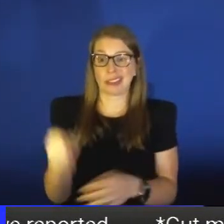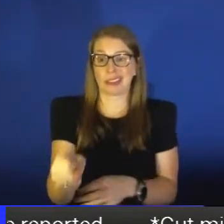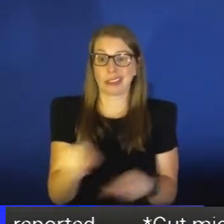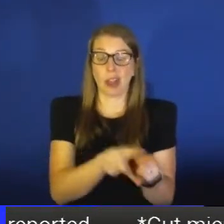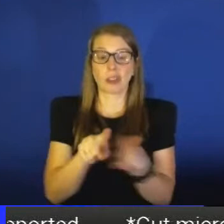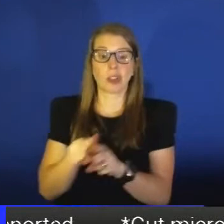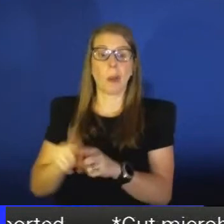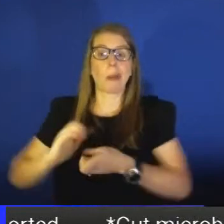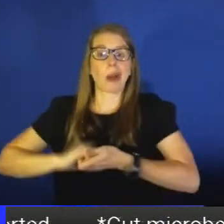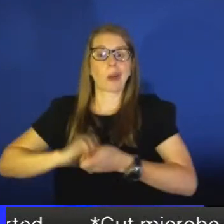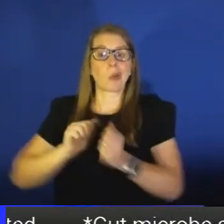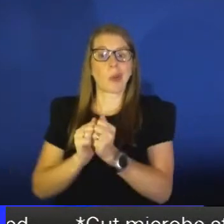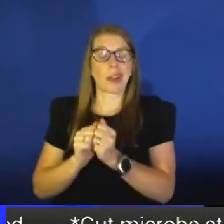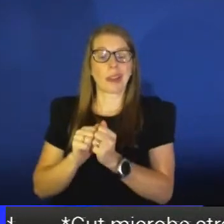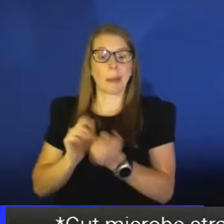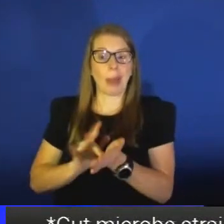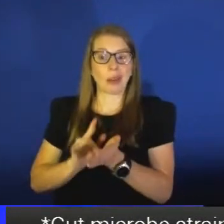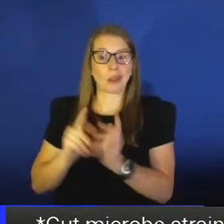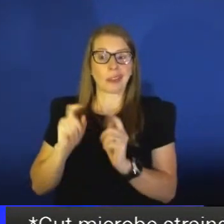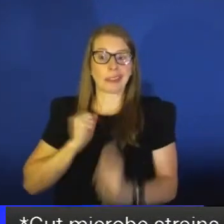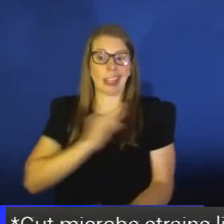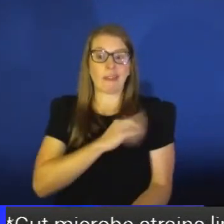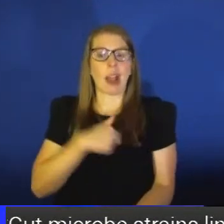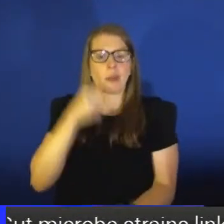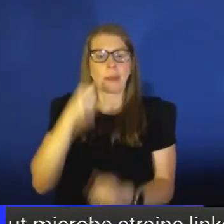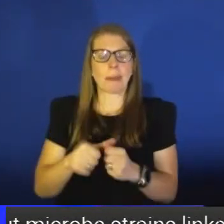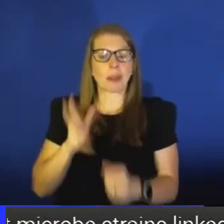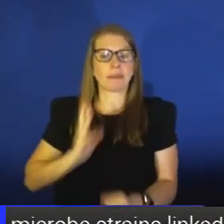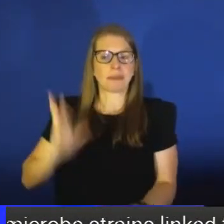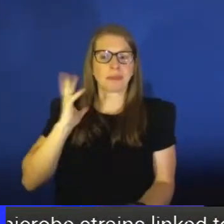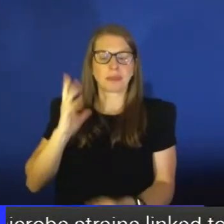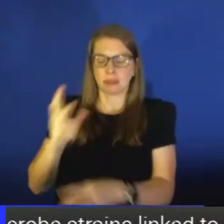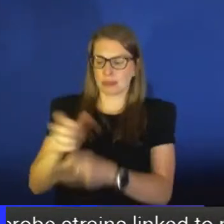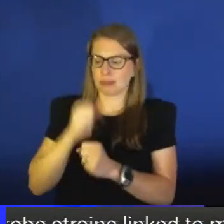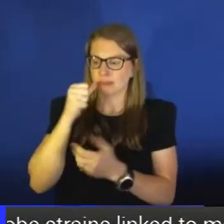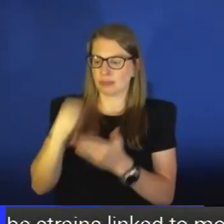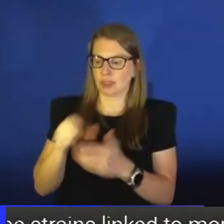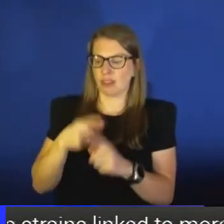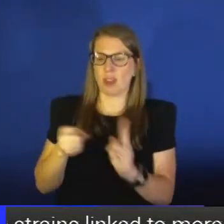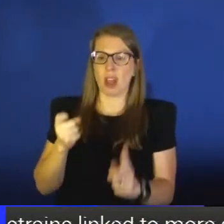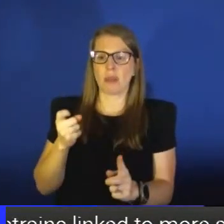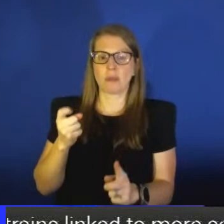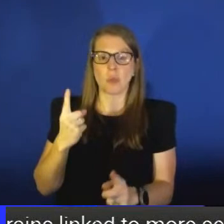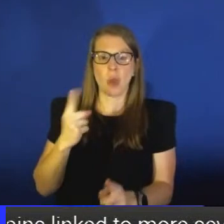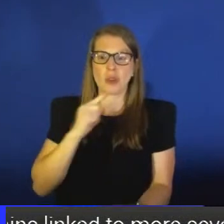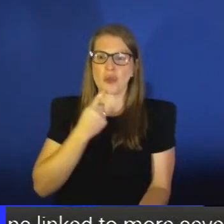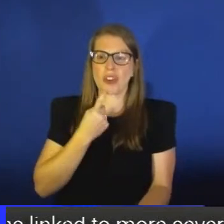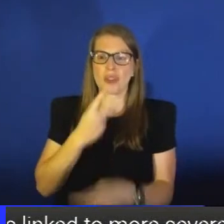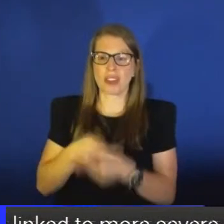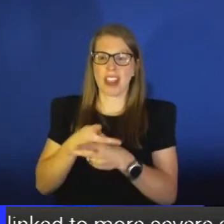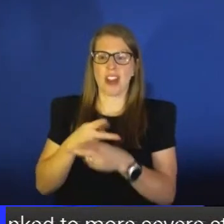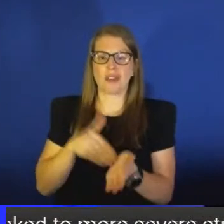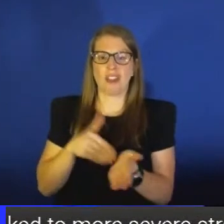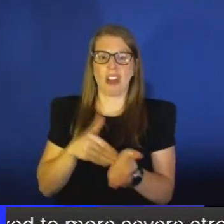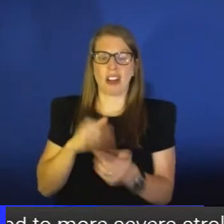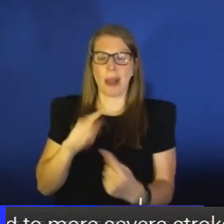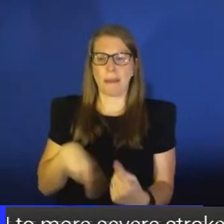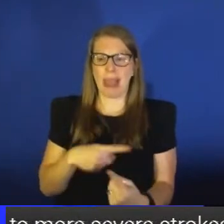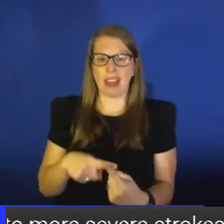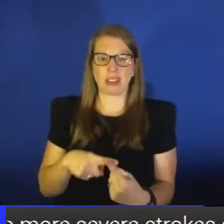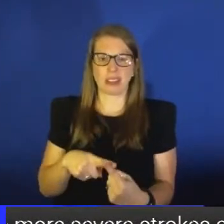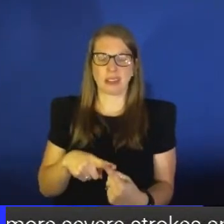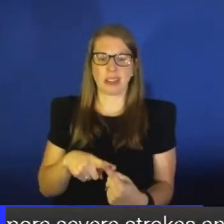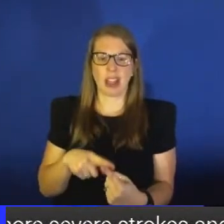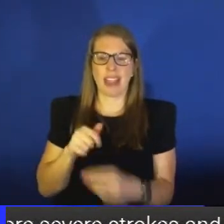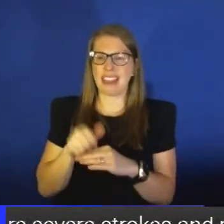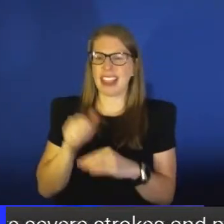with the medical staff. I remember getting a note from one of the critical care physicians about, I think I'd sent him a note.